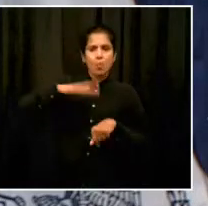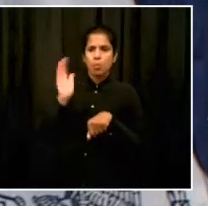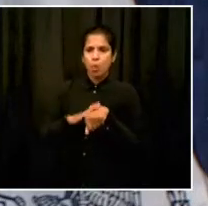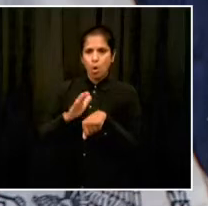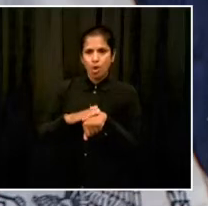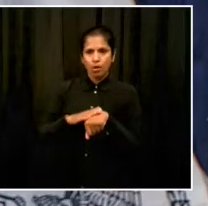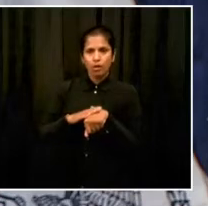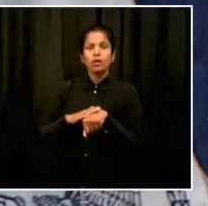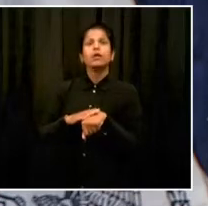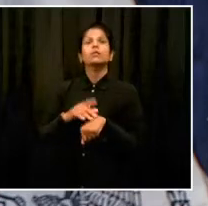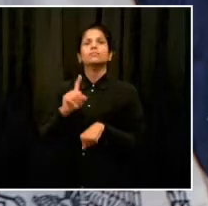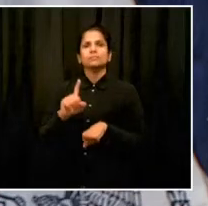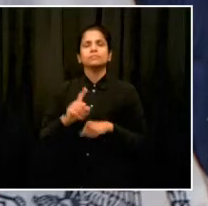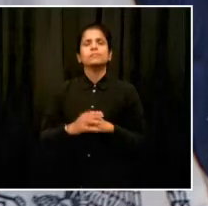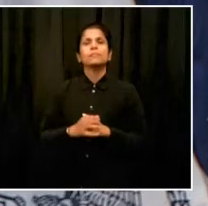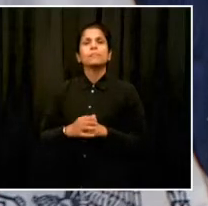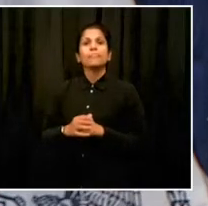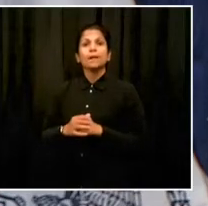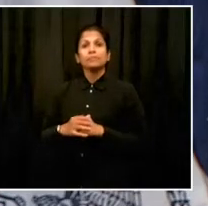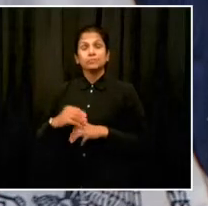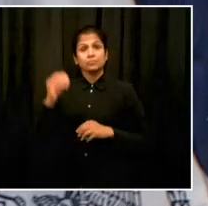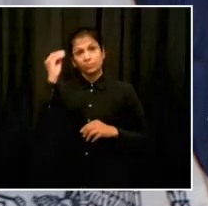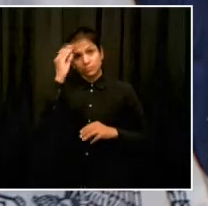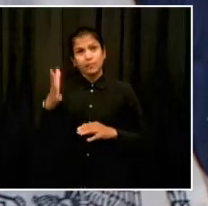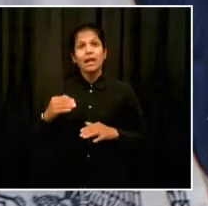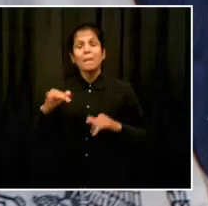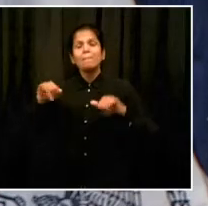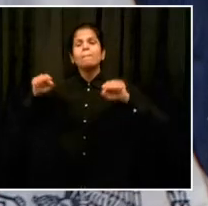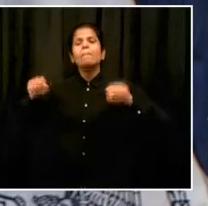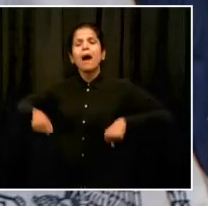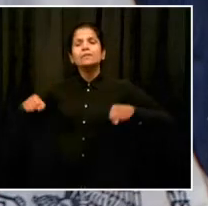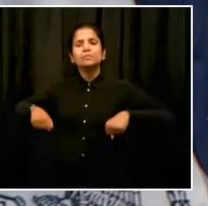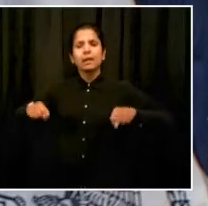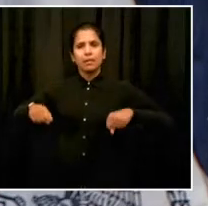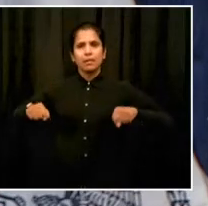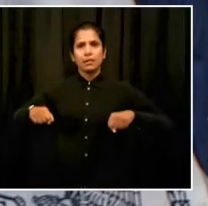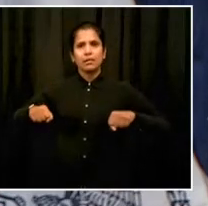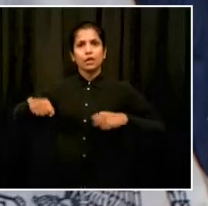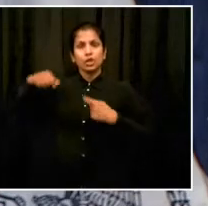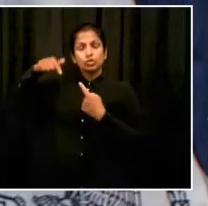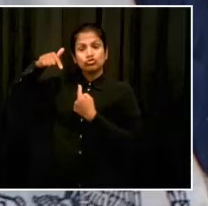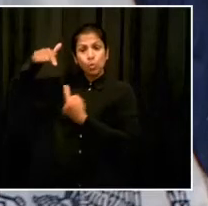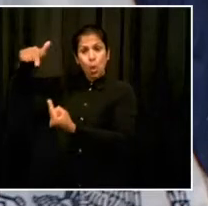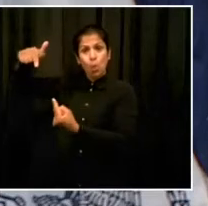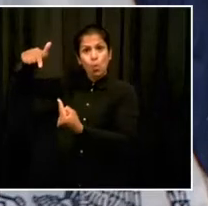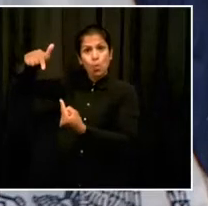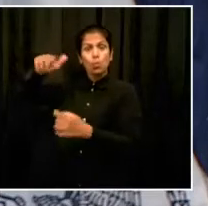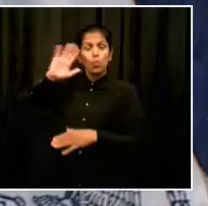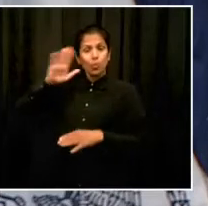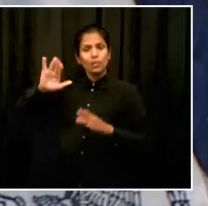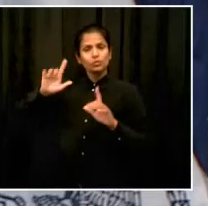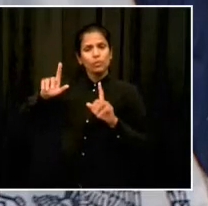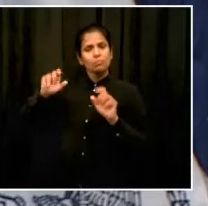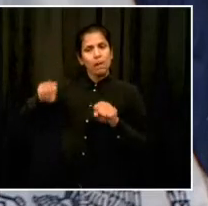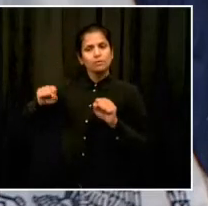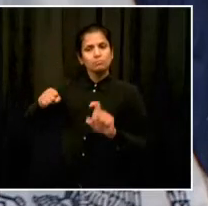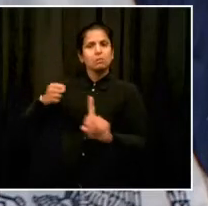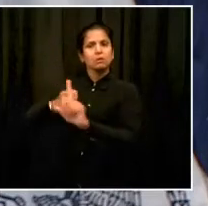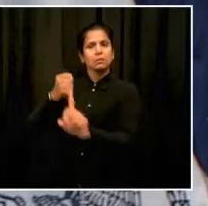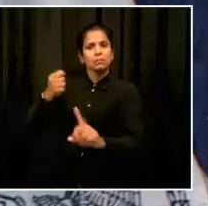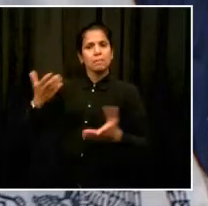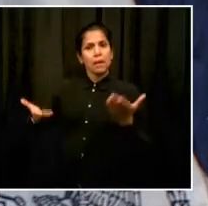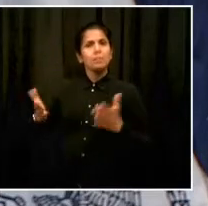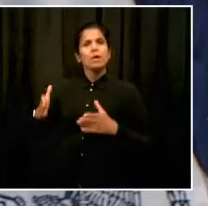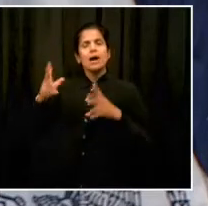testify to that and take it seriously, and let's be careful over these next hours. But I think the bigger point here is New